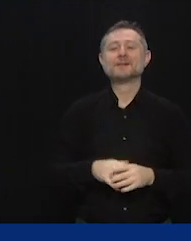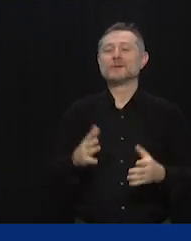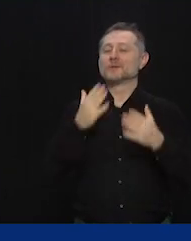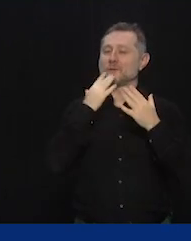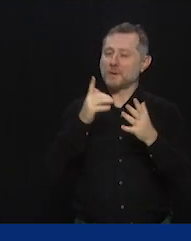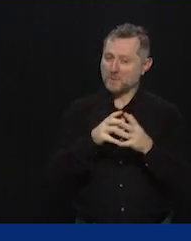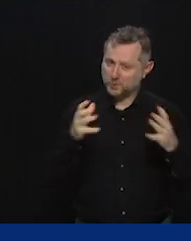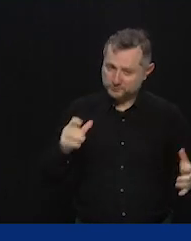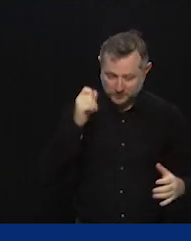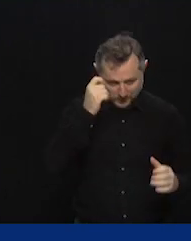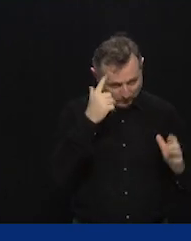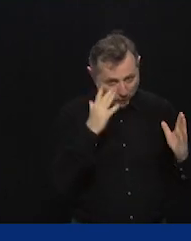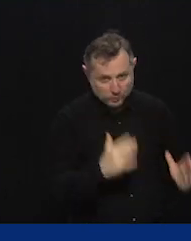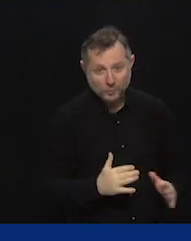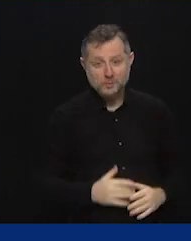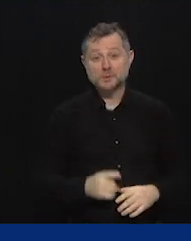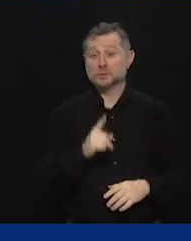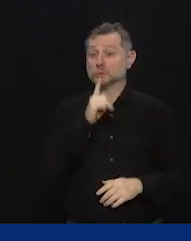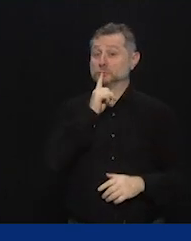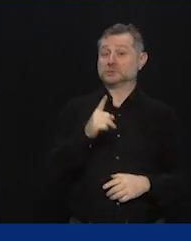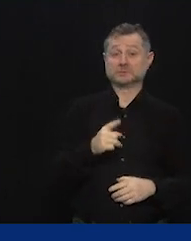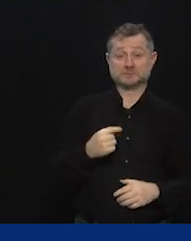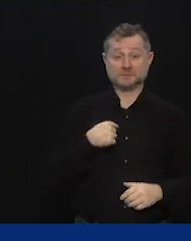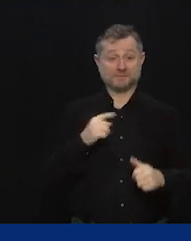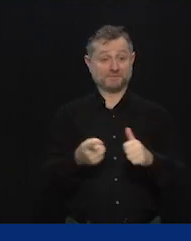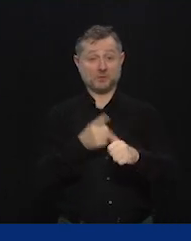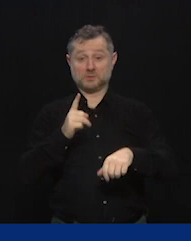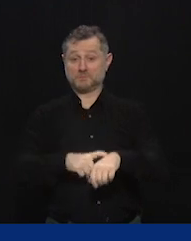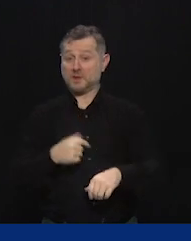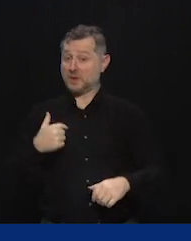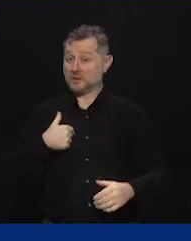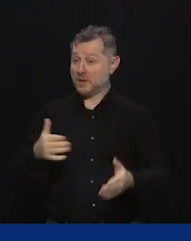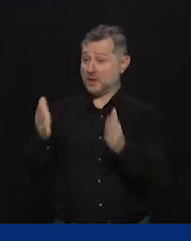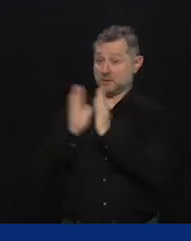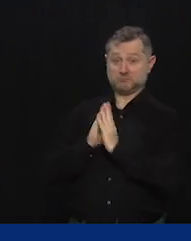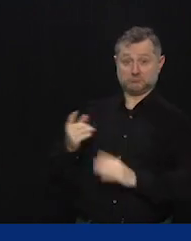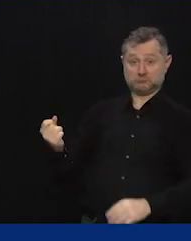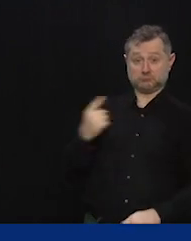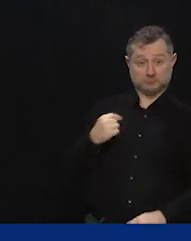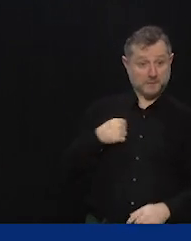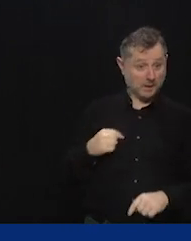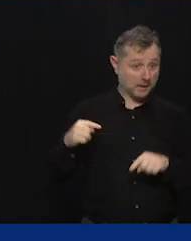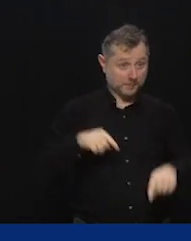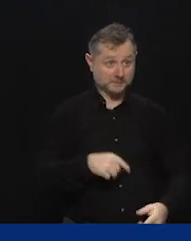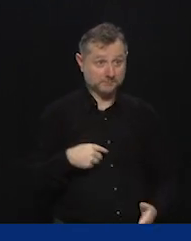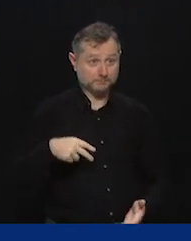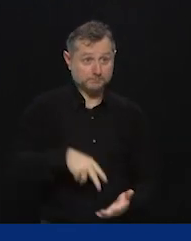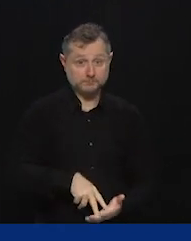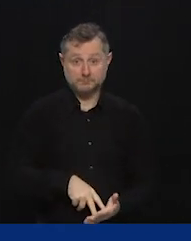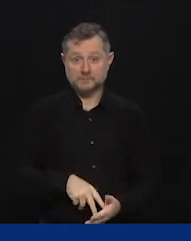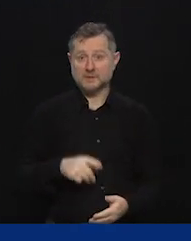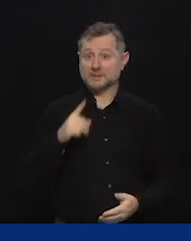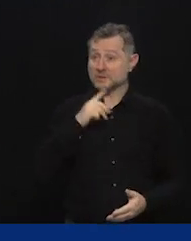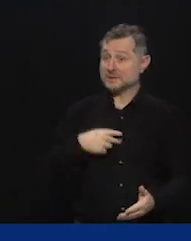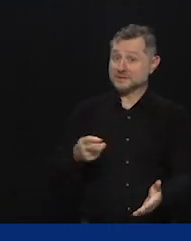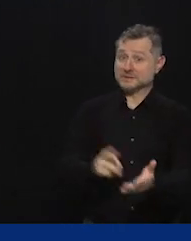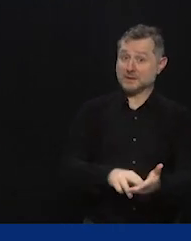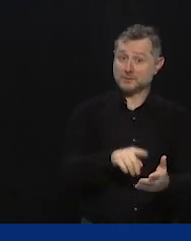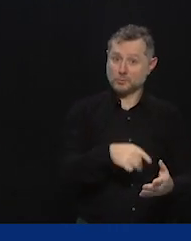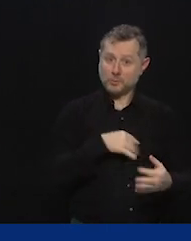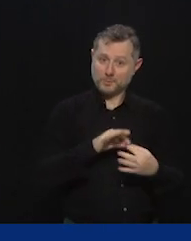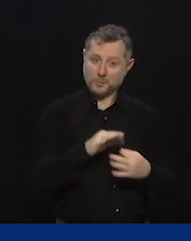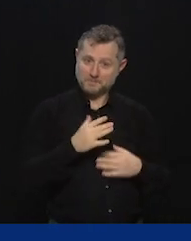time that I've been asked by a governor to come to a bill signing on one of my bills. So I just want to thank you so very much. I think this is a